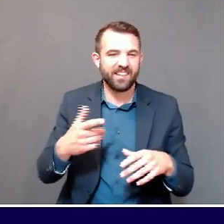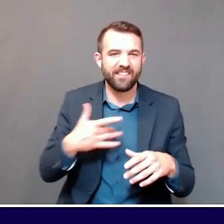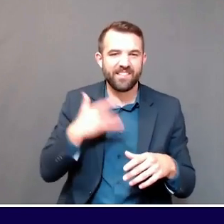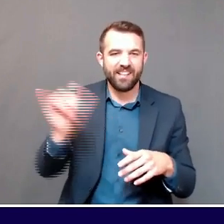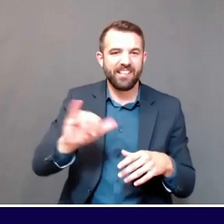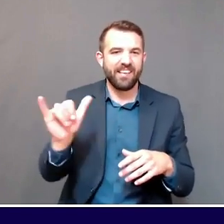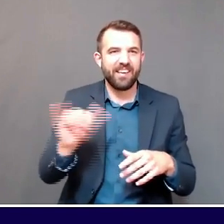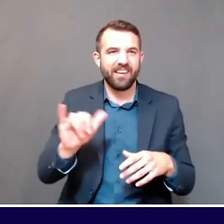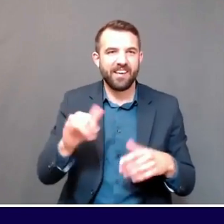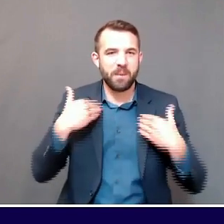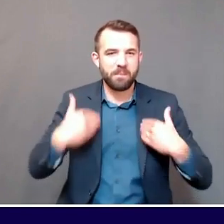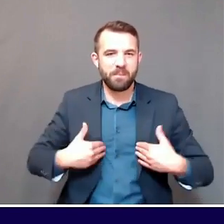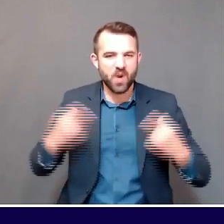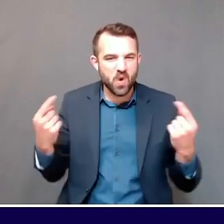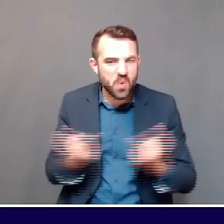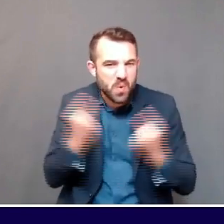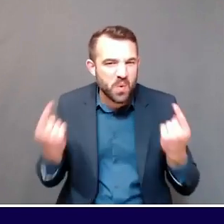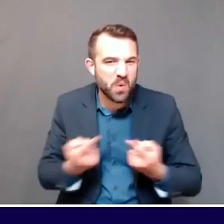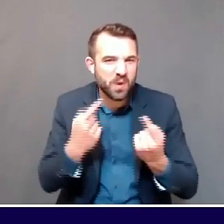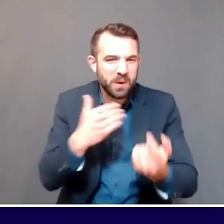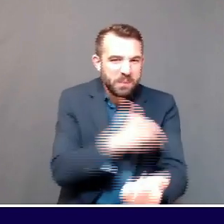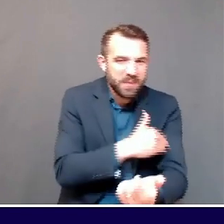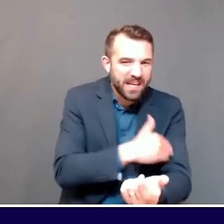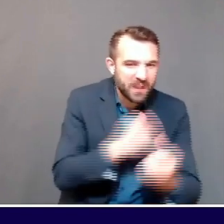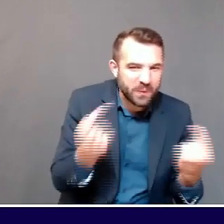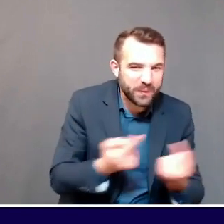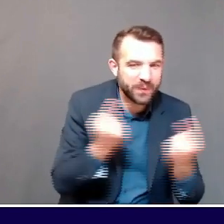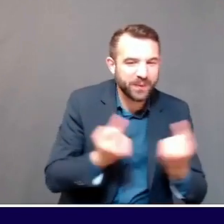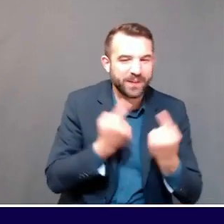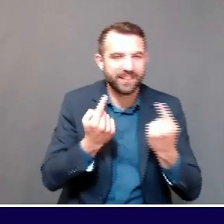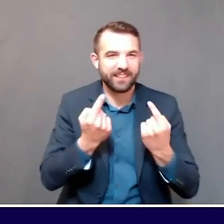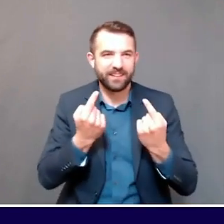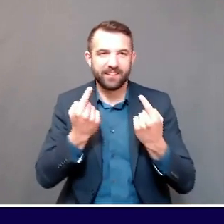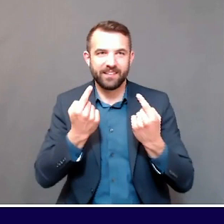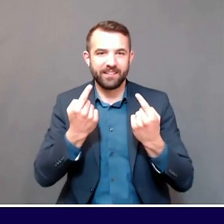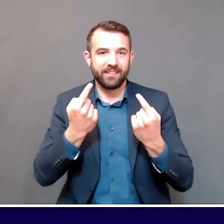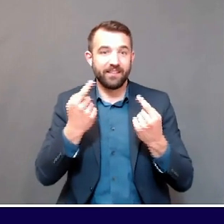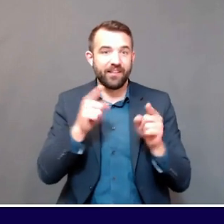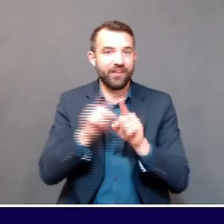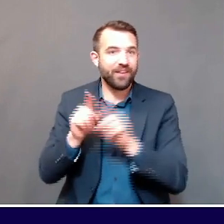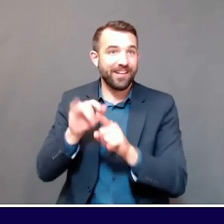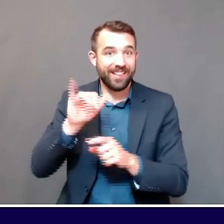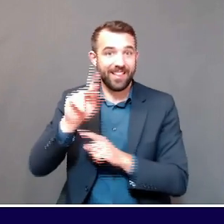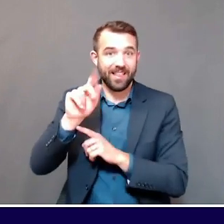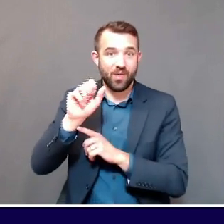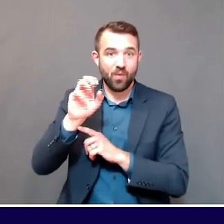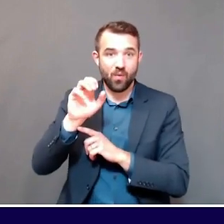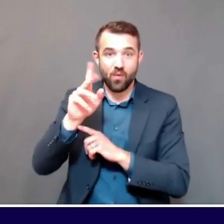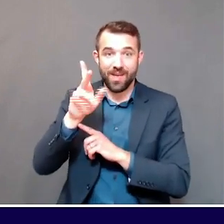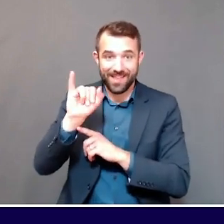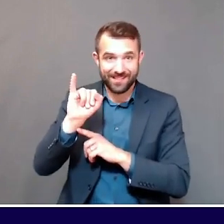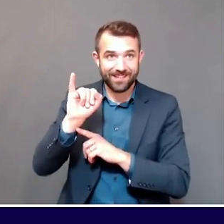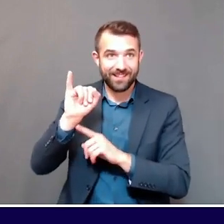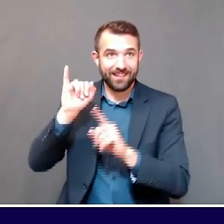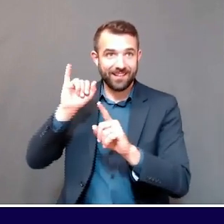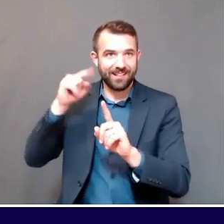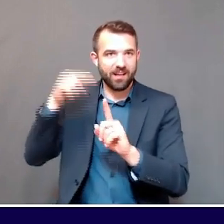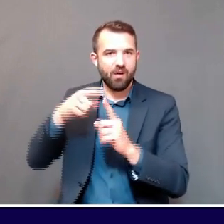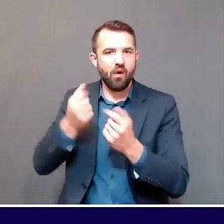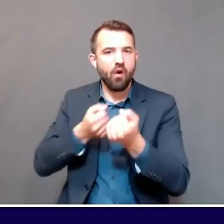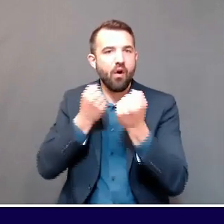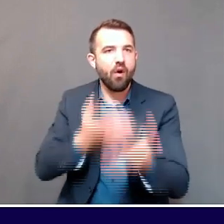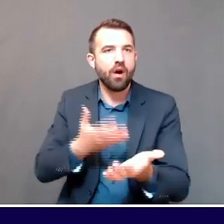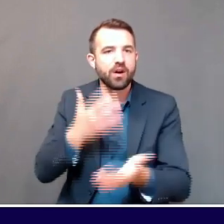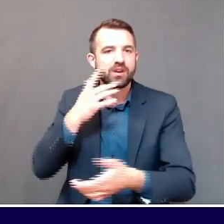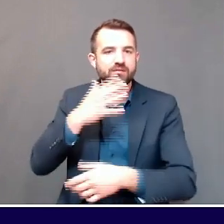body aches, muscle pains. And the essence of this Kawasaki disease is a particular type of rash.